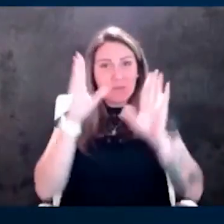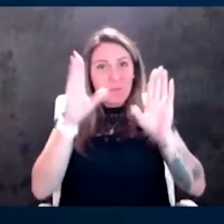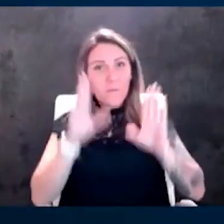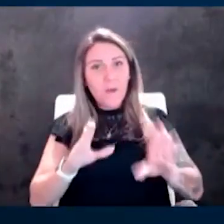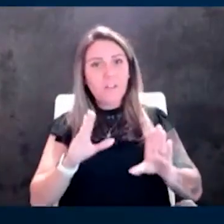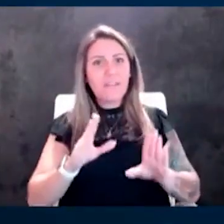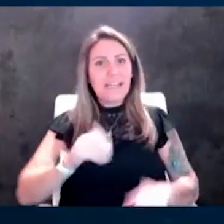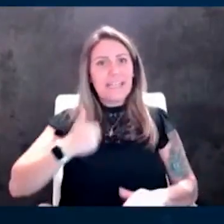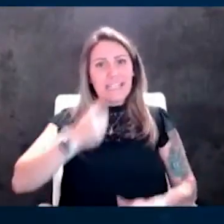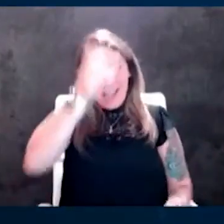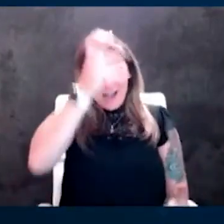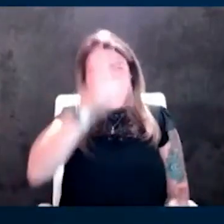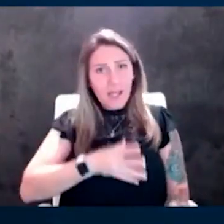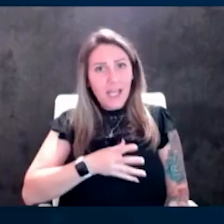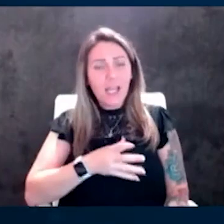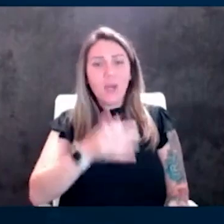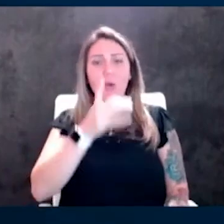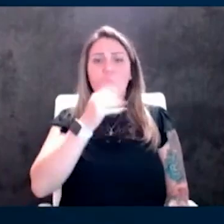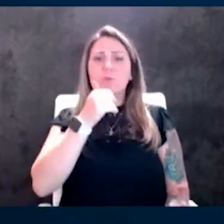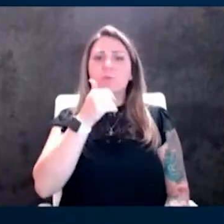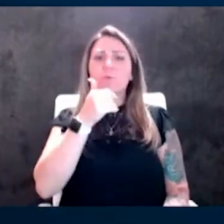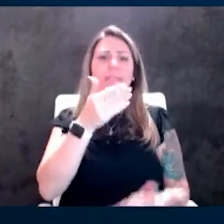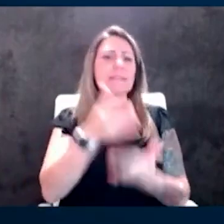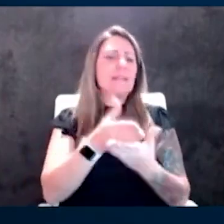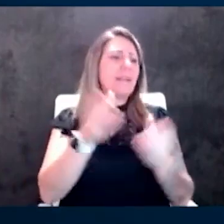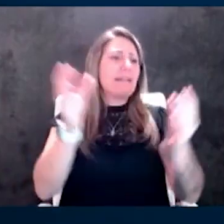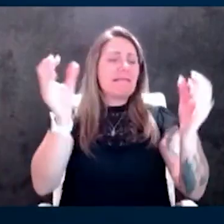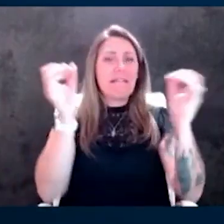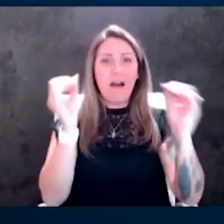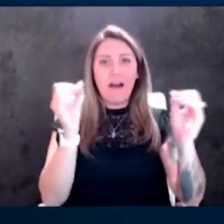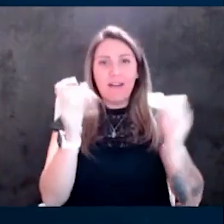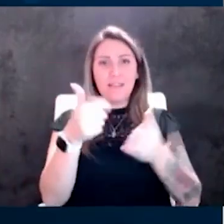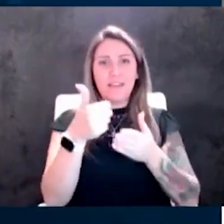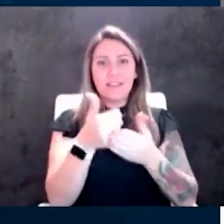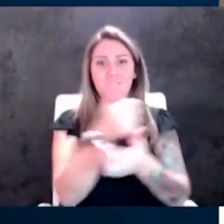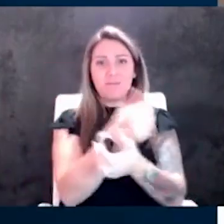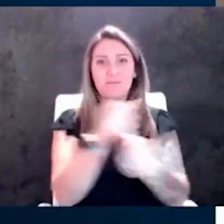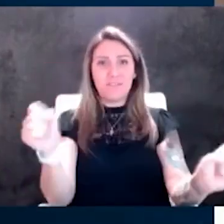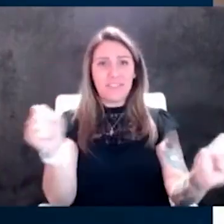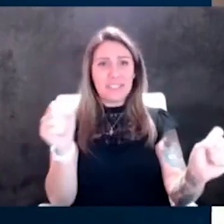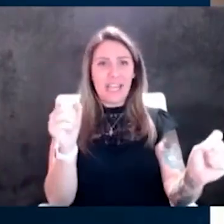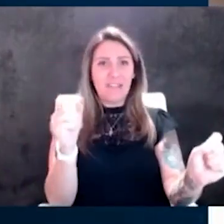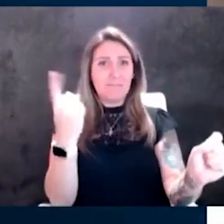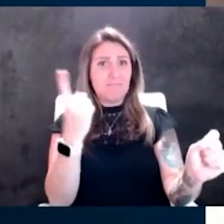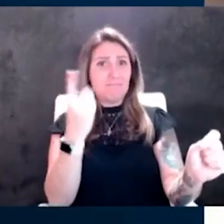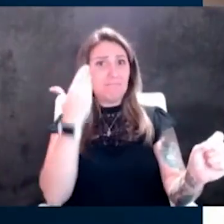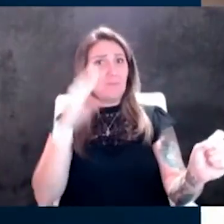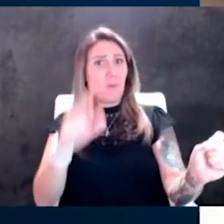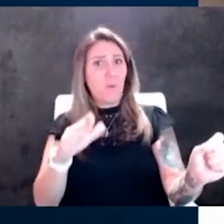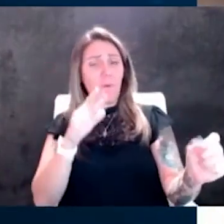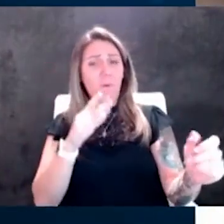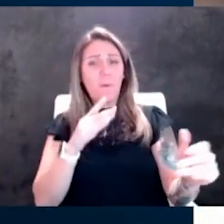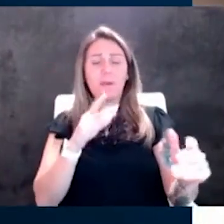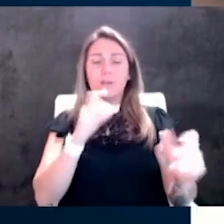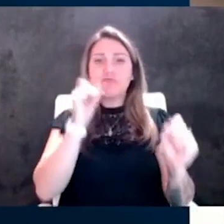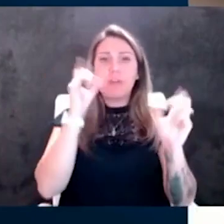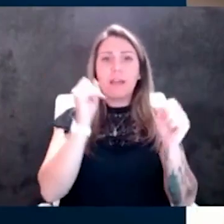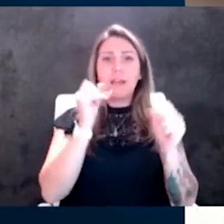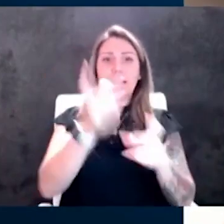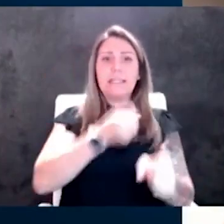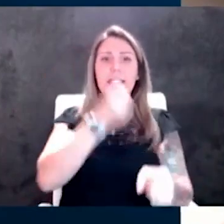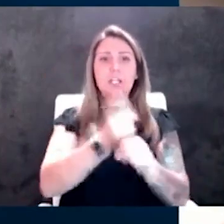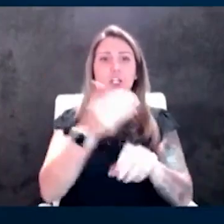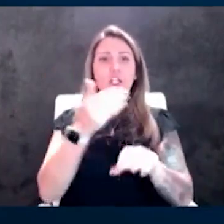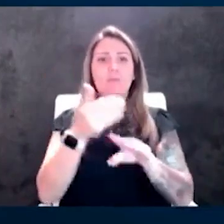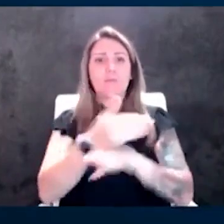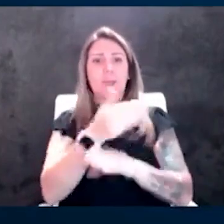man who would stop at nothing to help save a stranger's life. It is incredible. Years after signing up for the Be